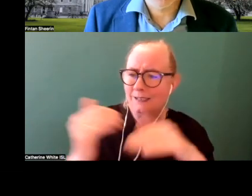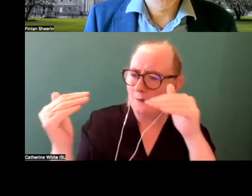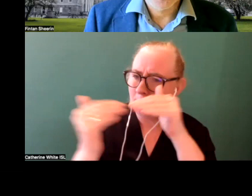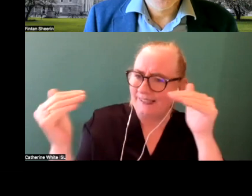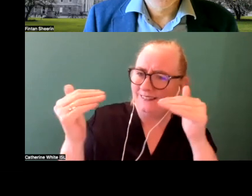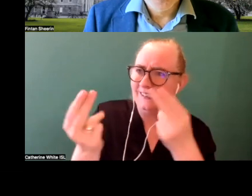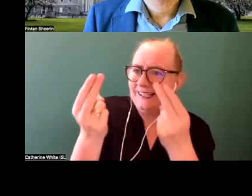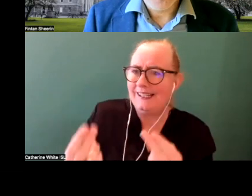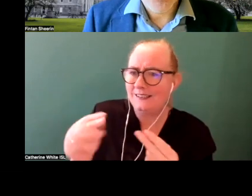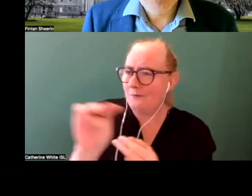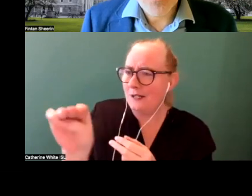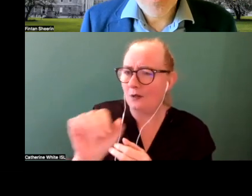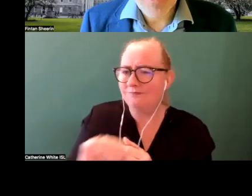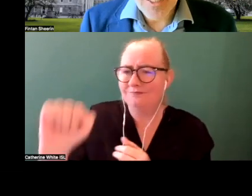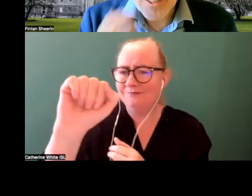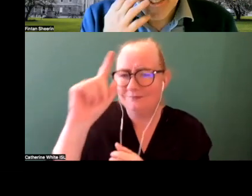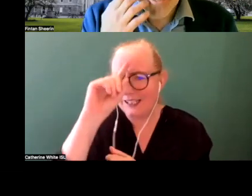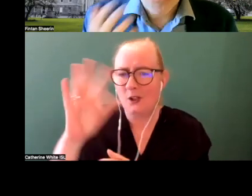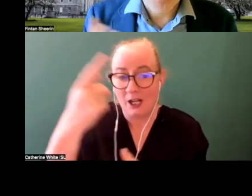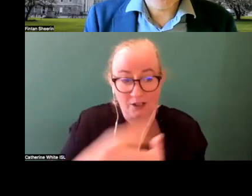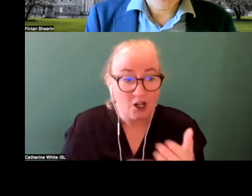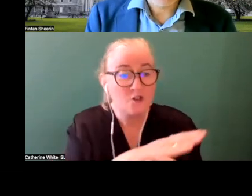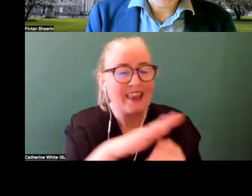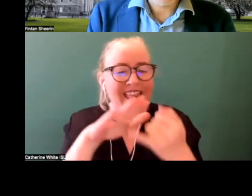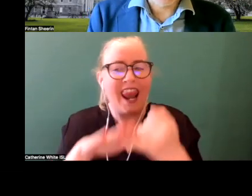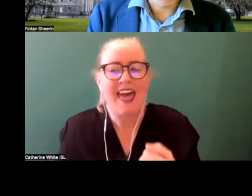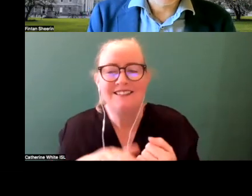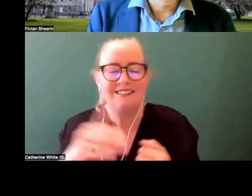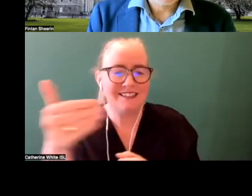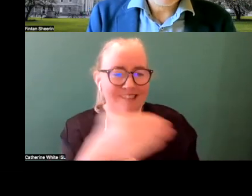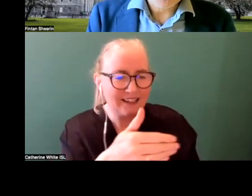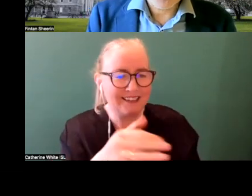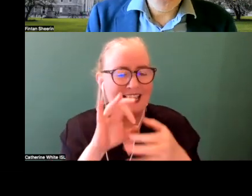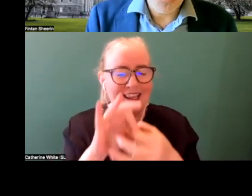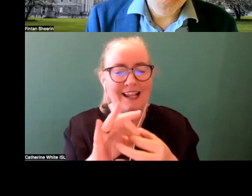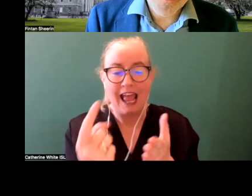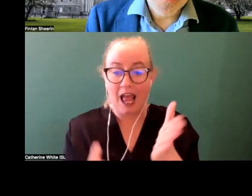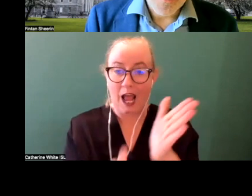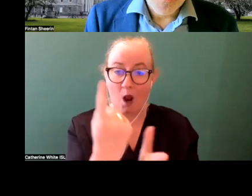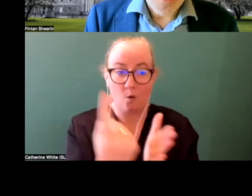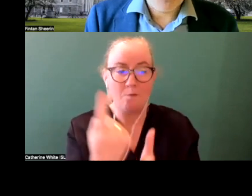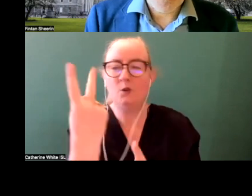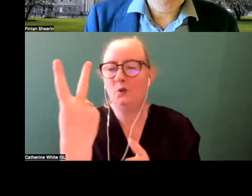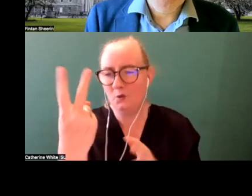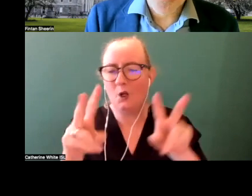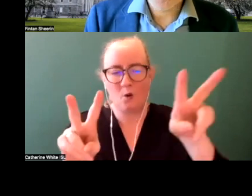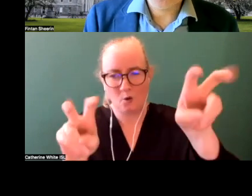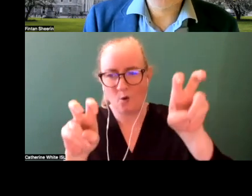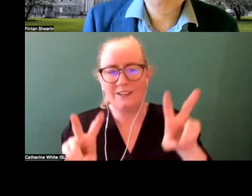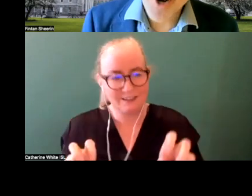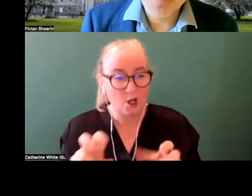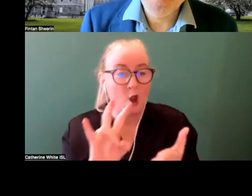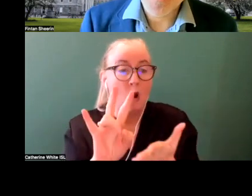disability. And in terms of my last slide, in terms of outcomes, two quotes of the